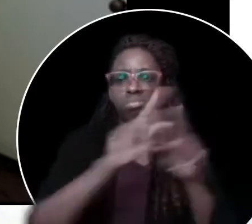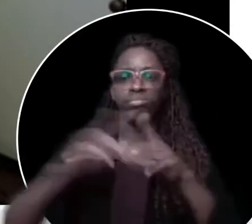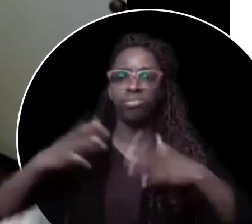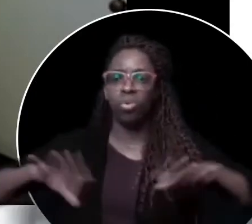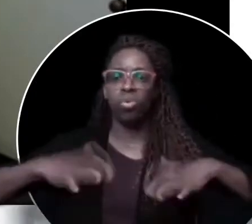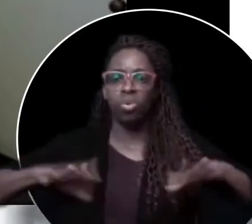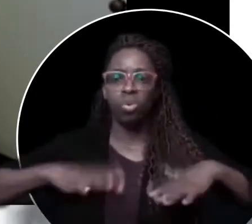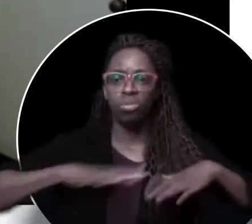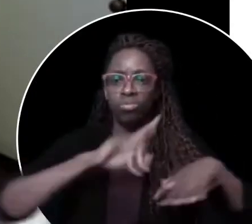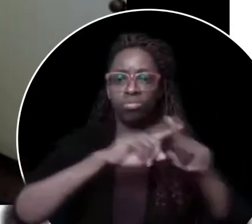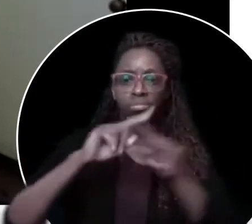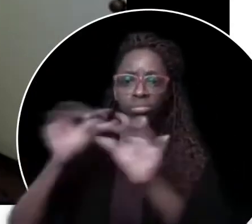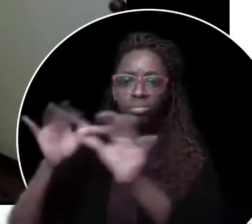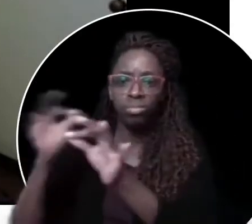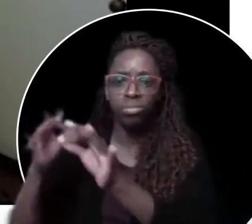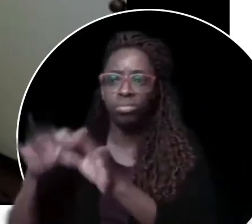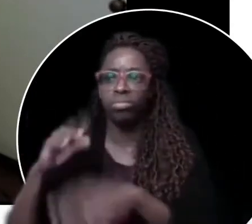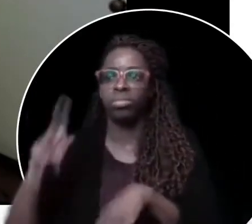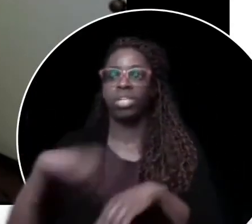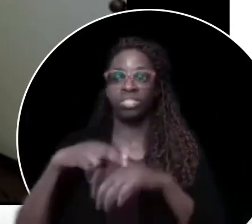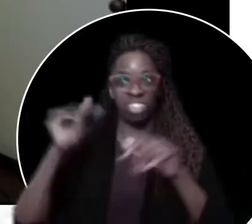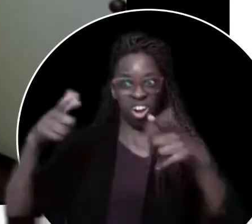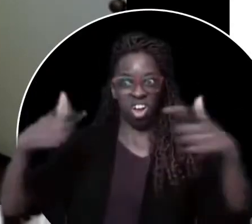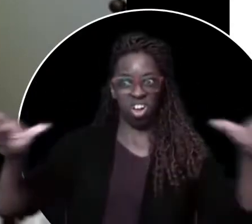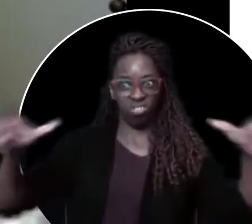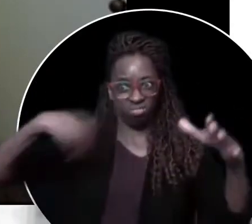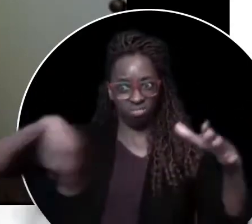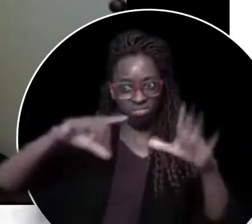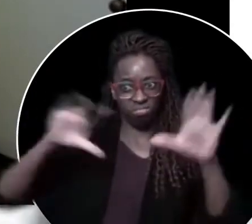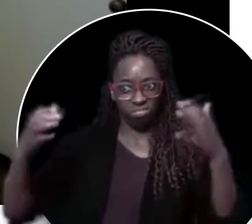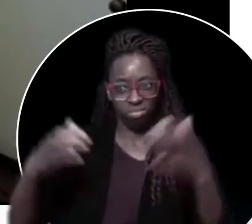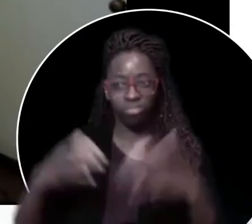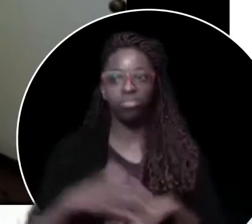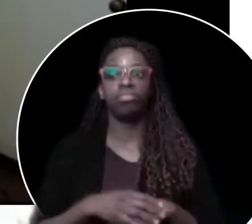Once they were liberated from this enslavement,